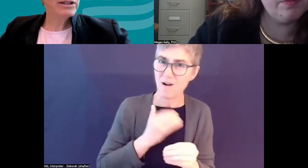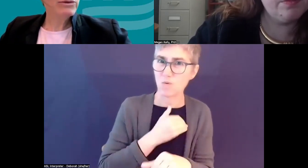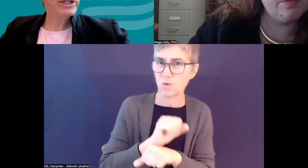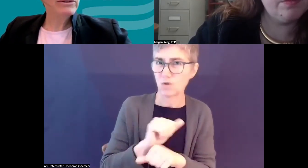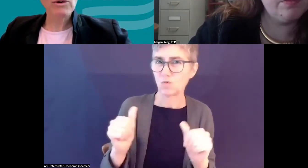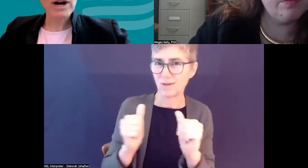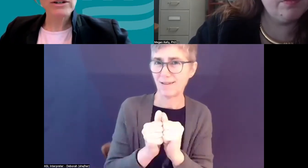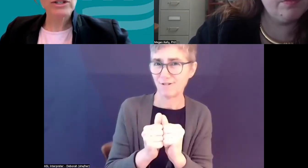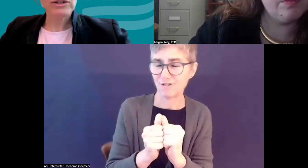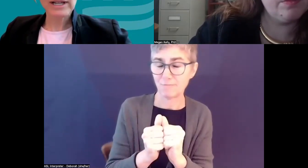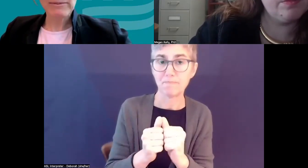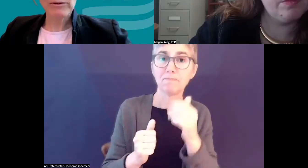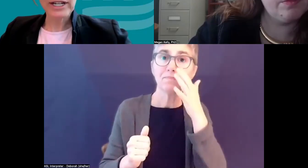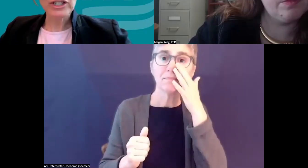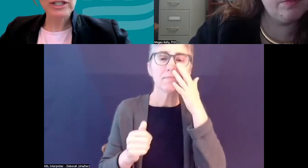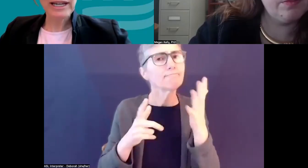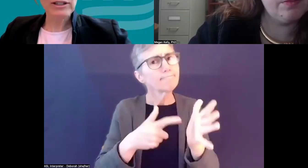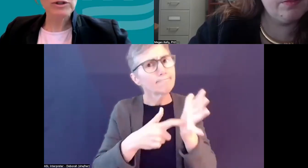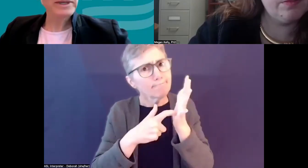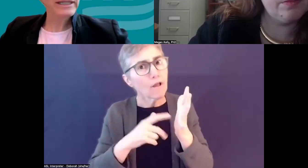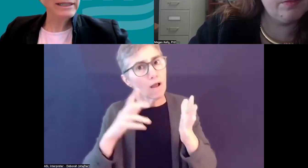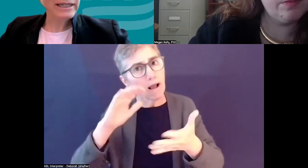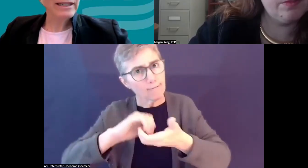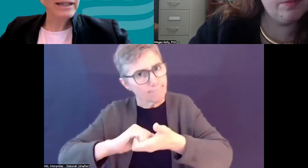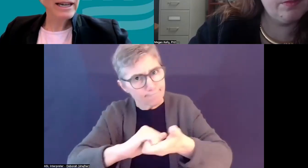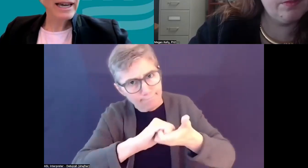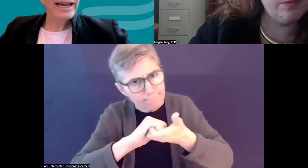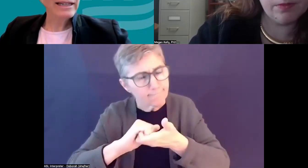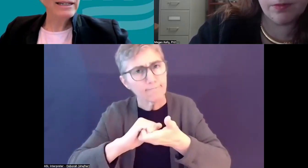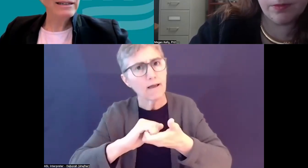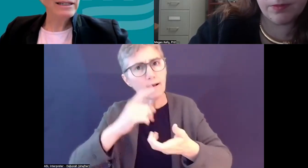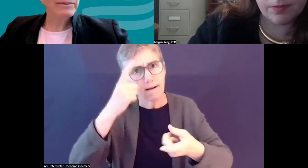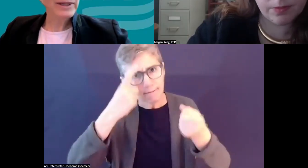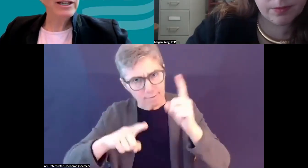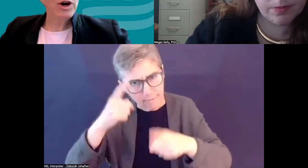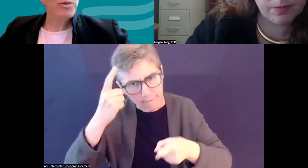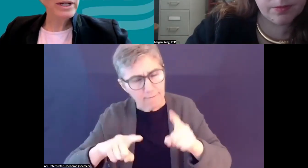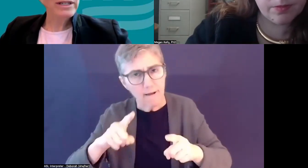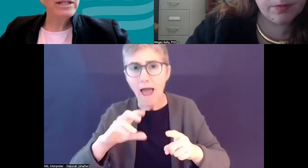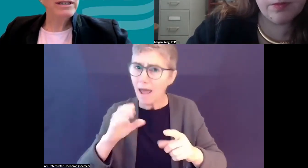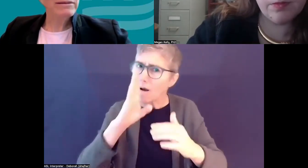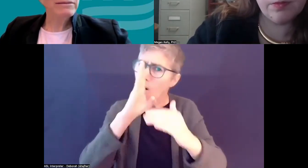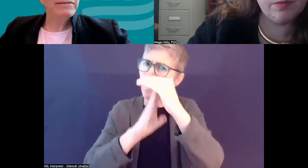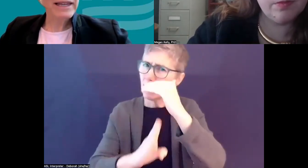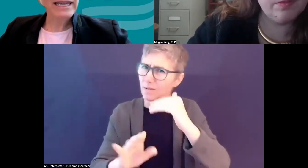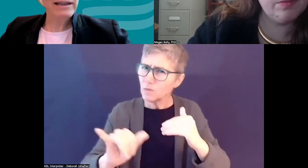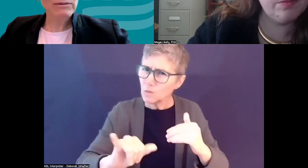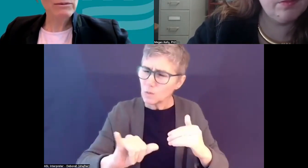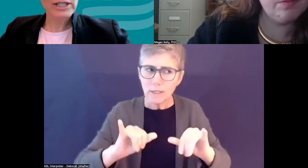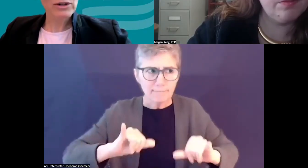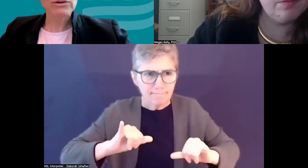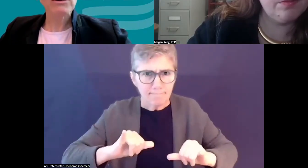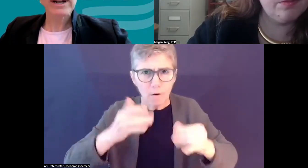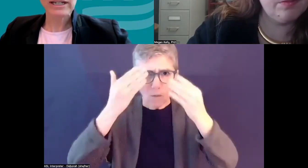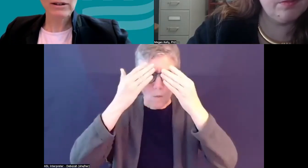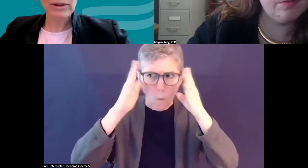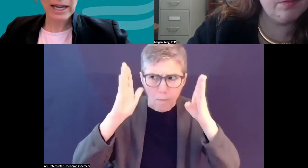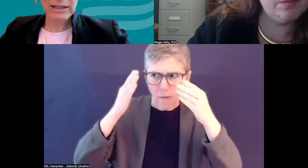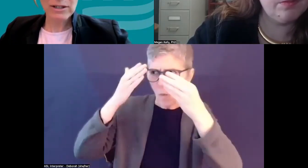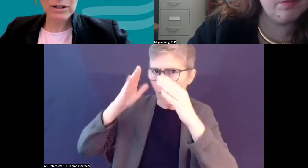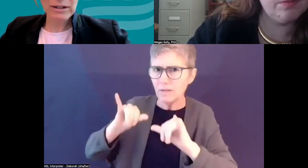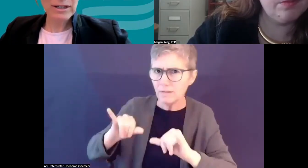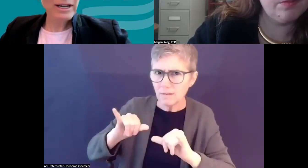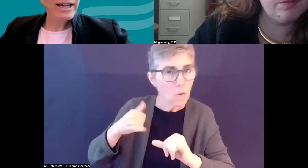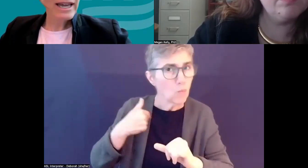It really requires, collaboration and humility and being open to thinking we don't already know